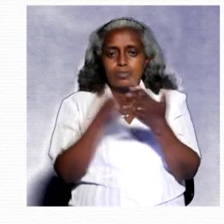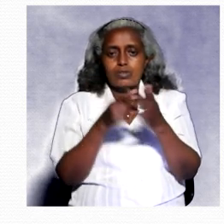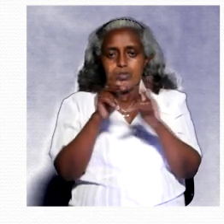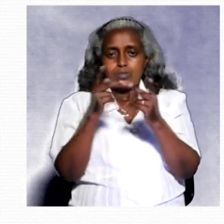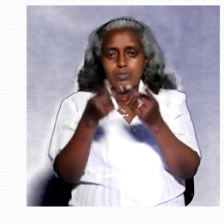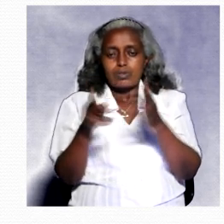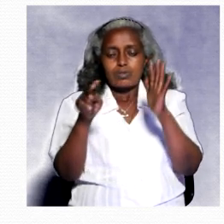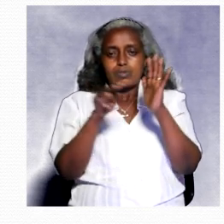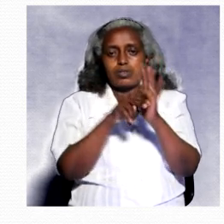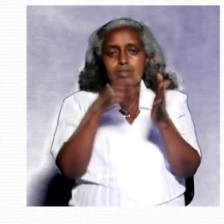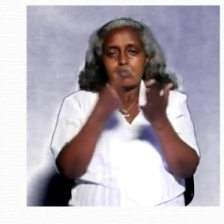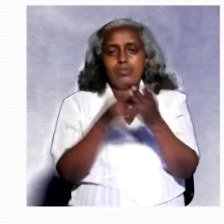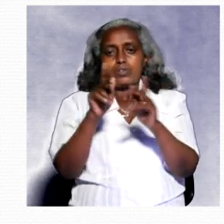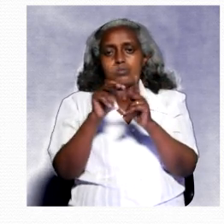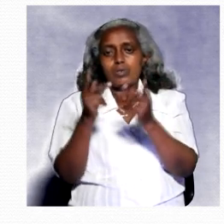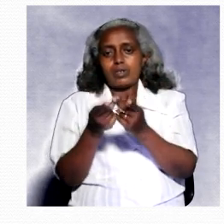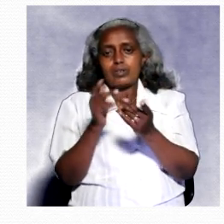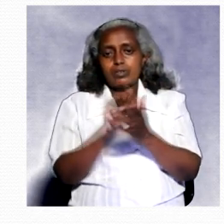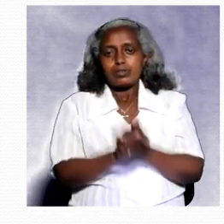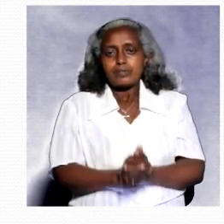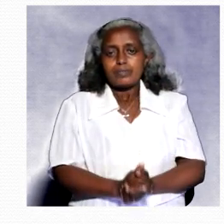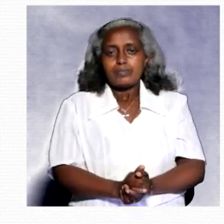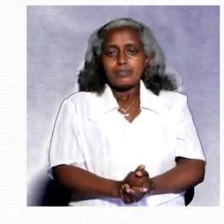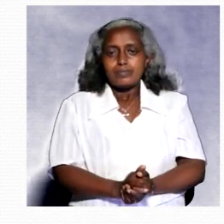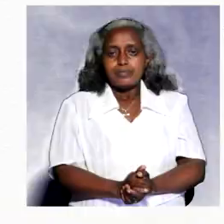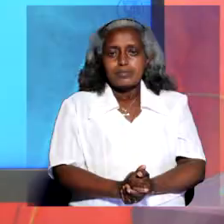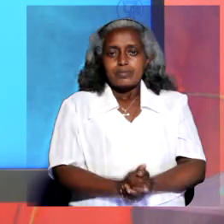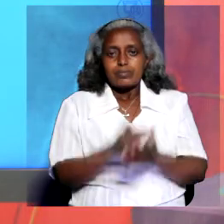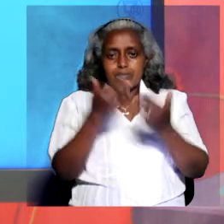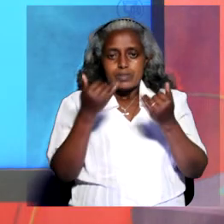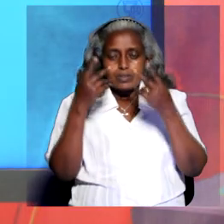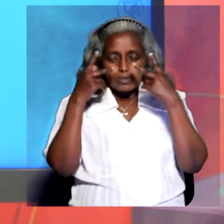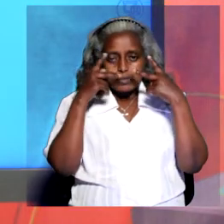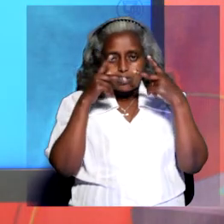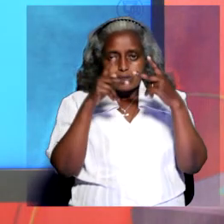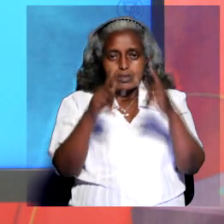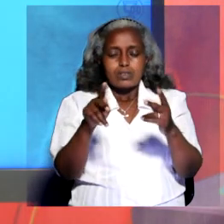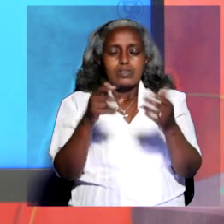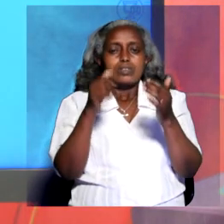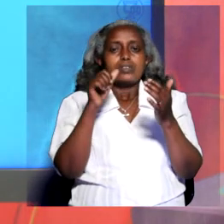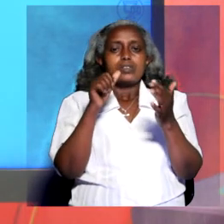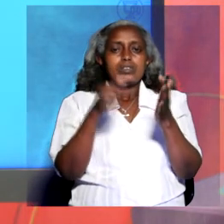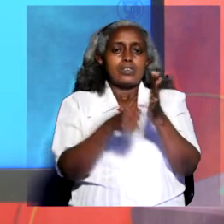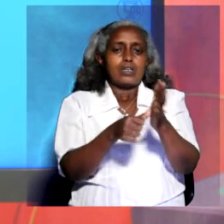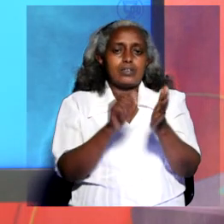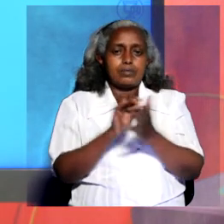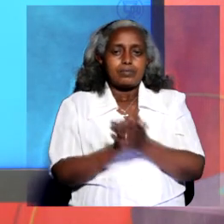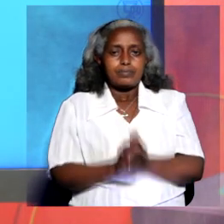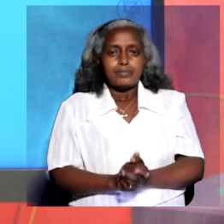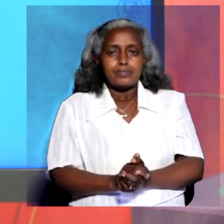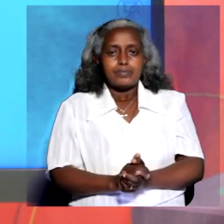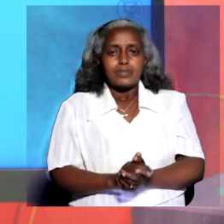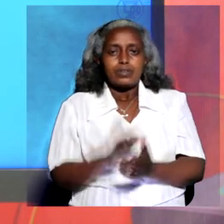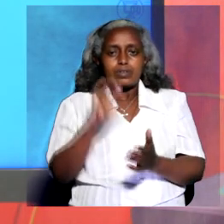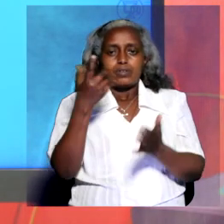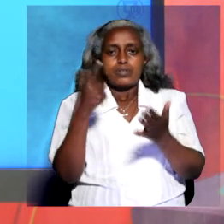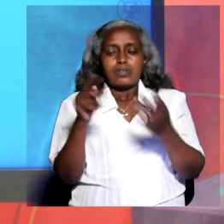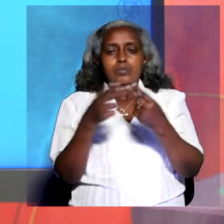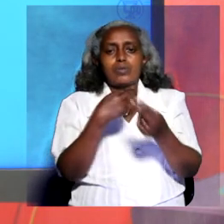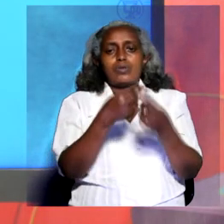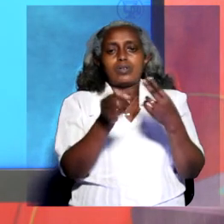and negative for this part. Now let's see the sign of the